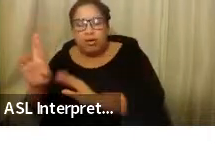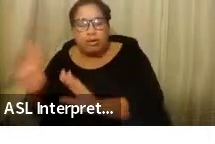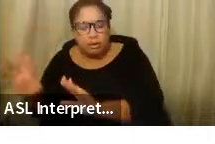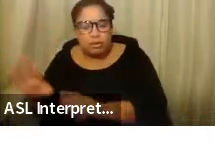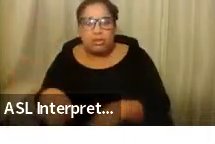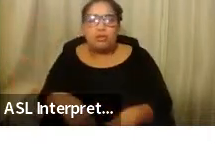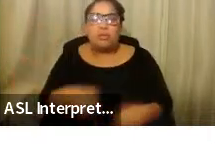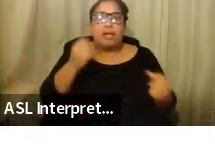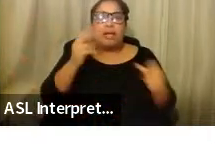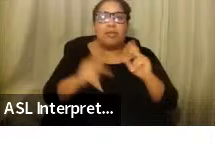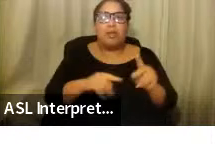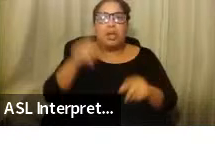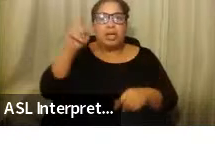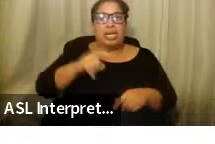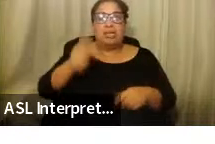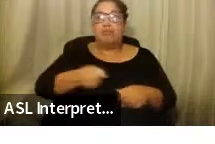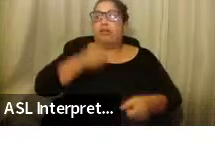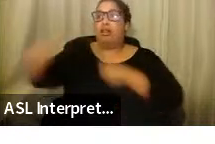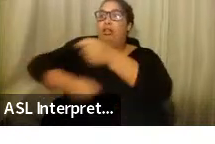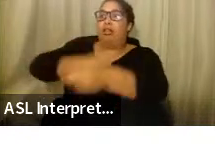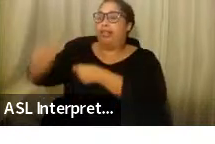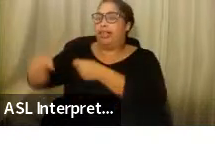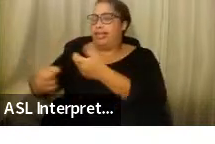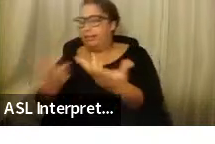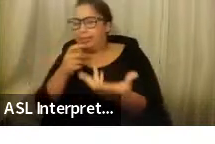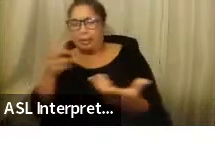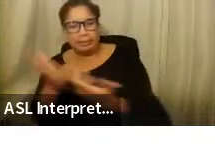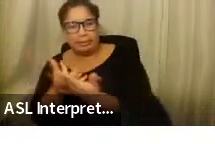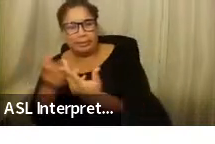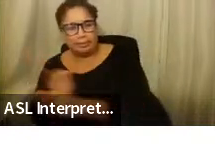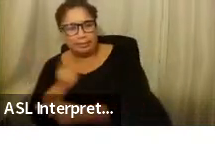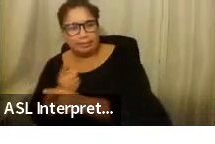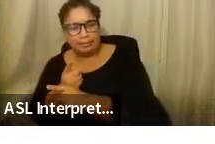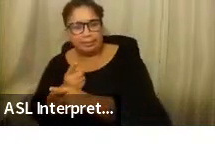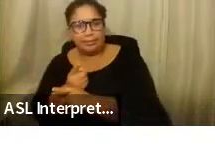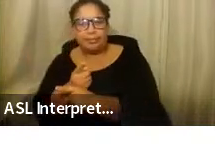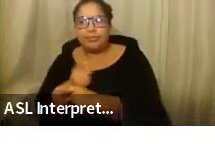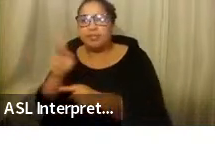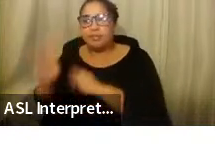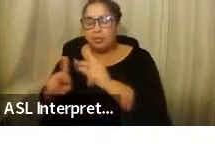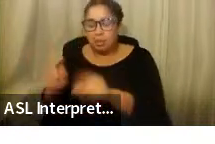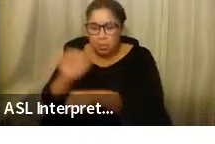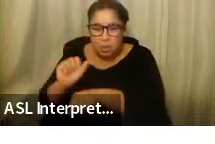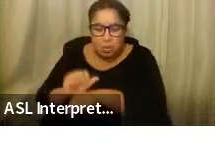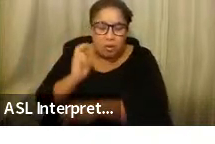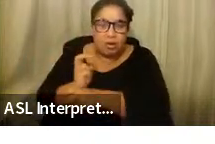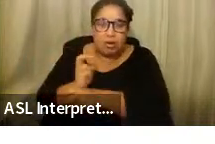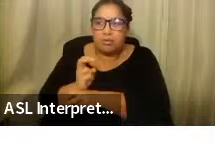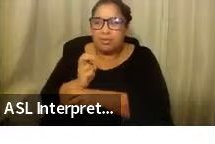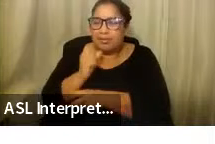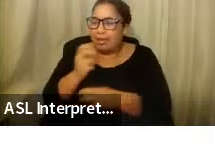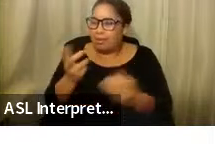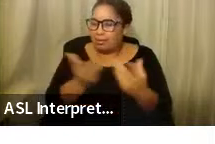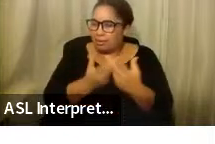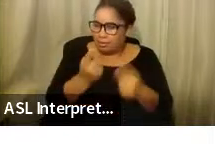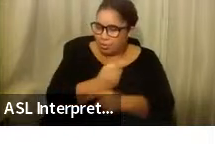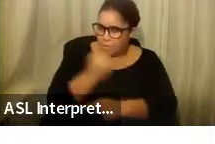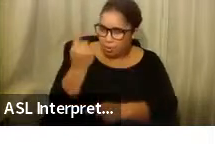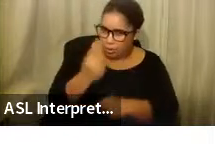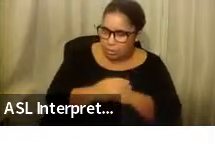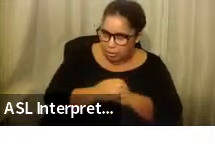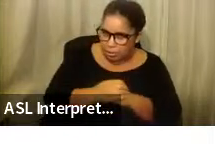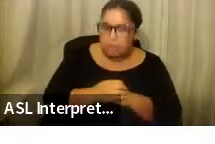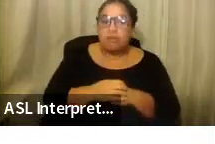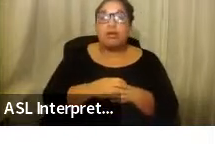people's needs are not going to be met, no matter how hard those hardworking folks try. And in other cases, we may not transport